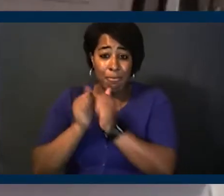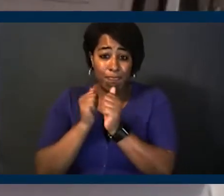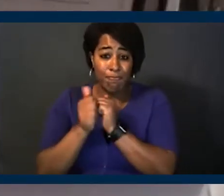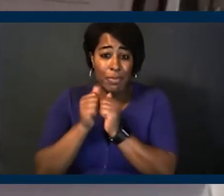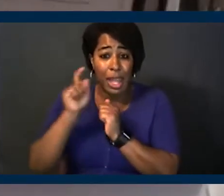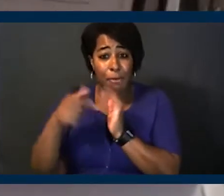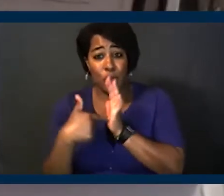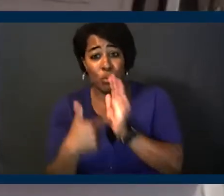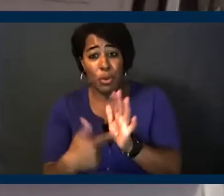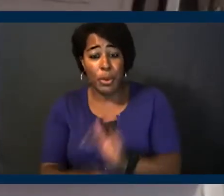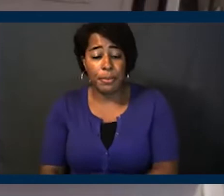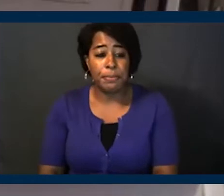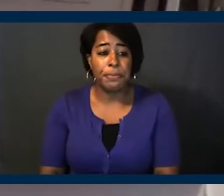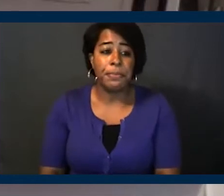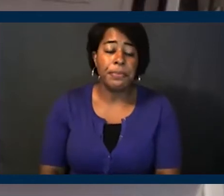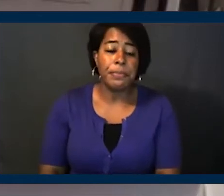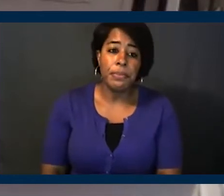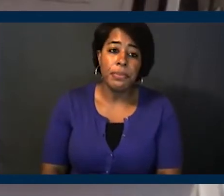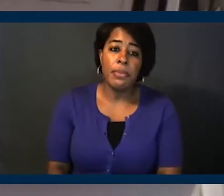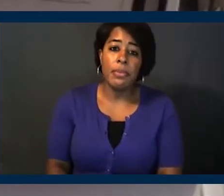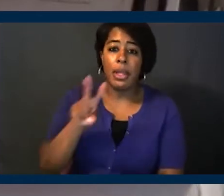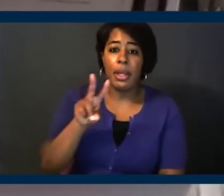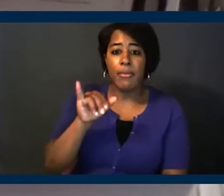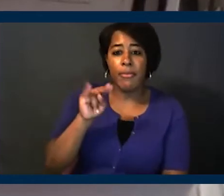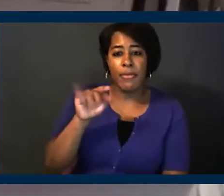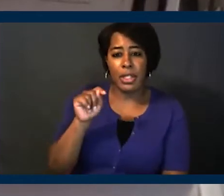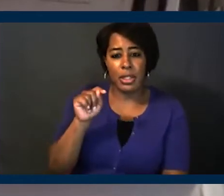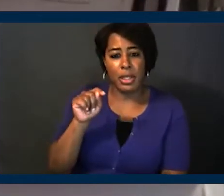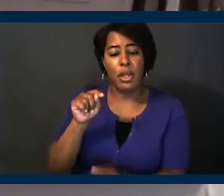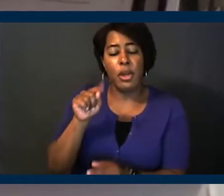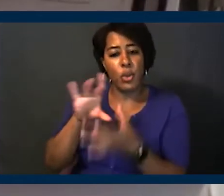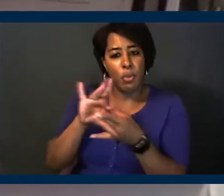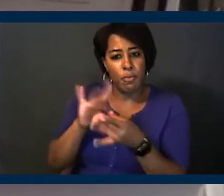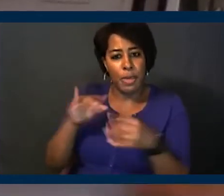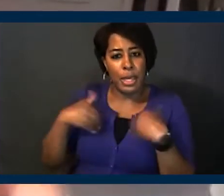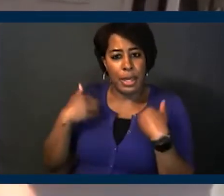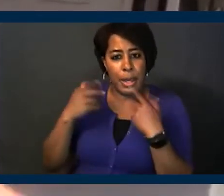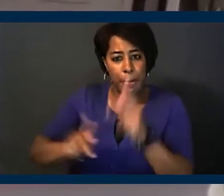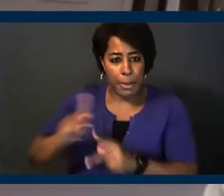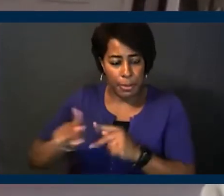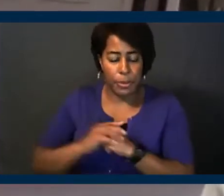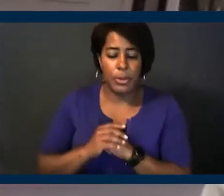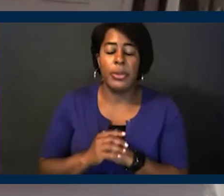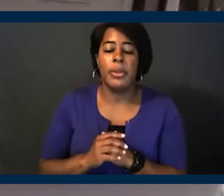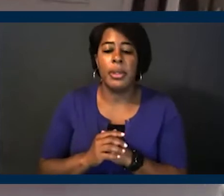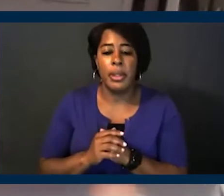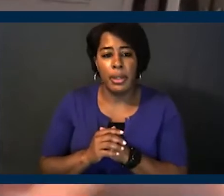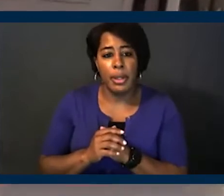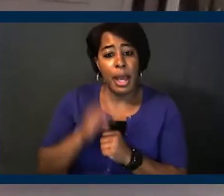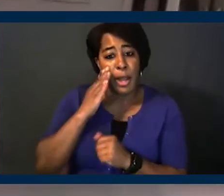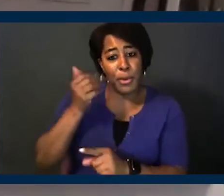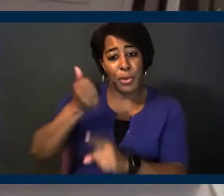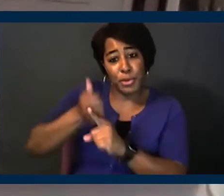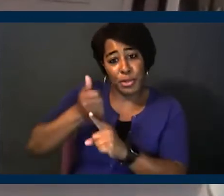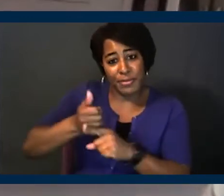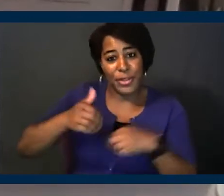you mentioned young people, and I know you're young and young at